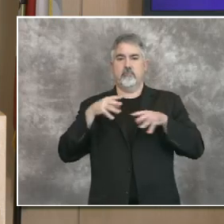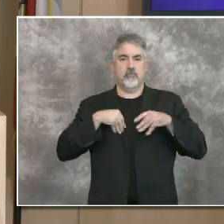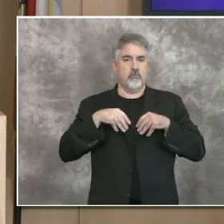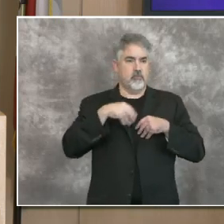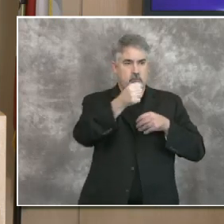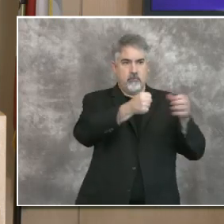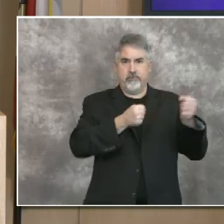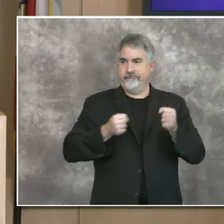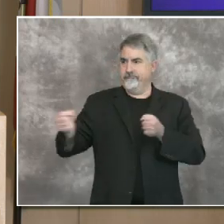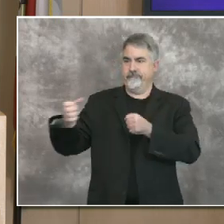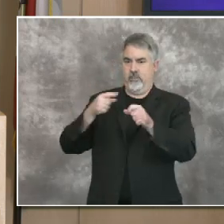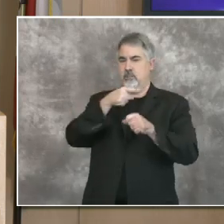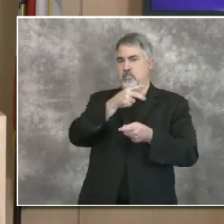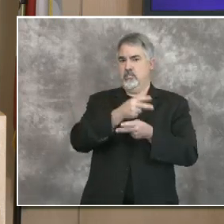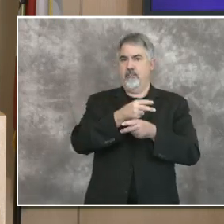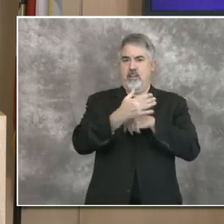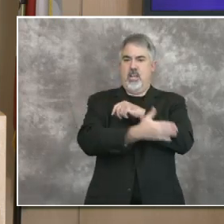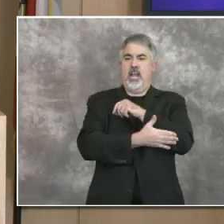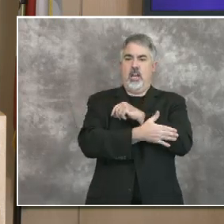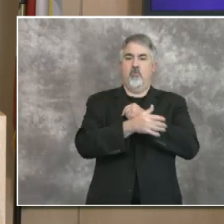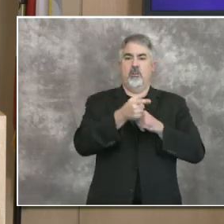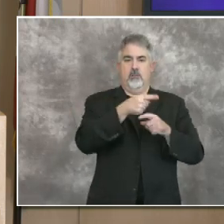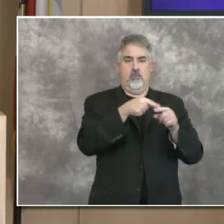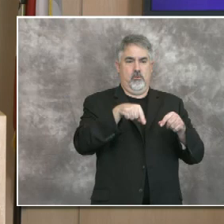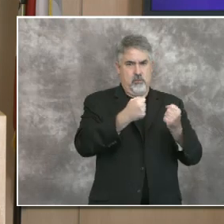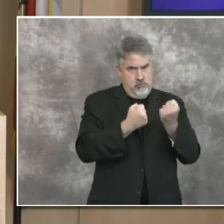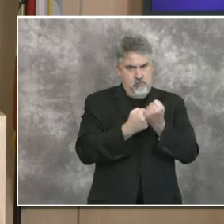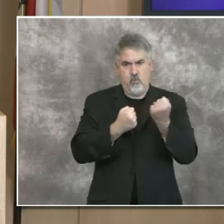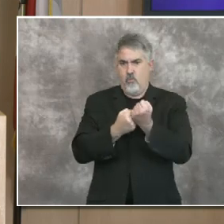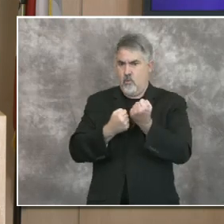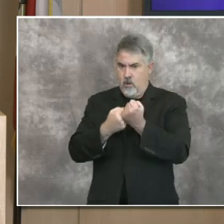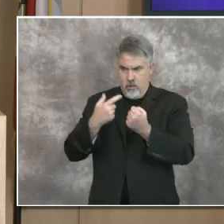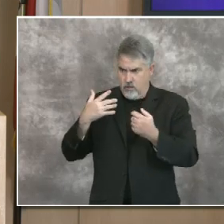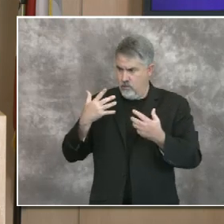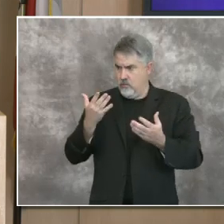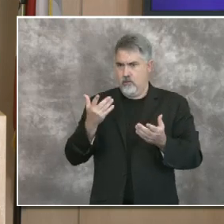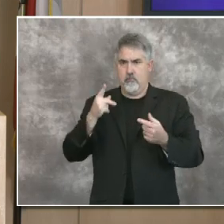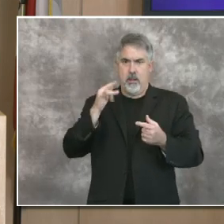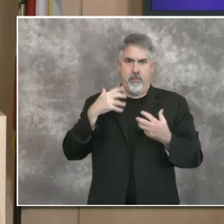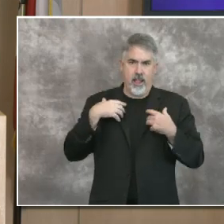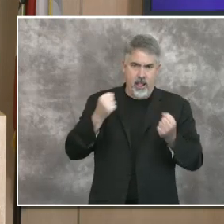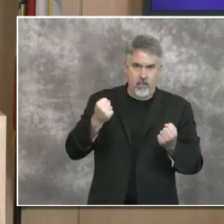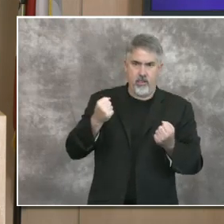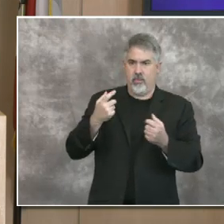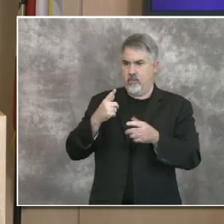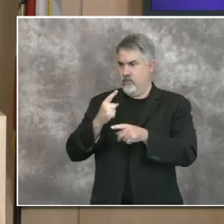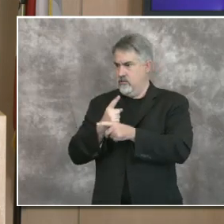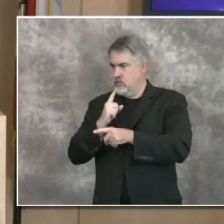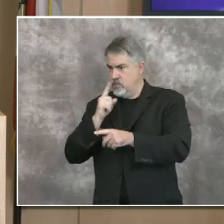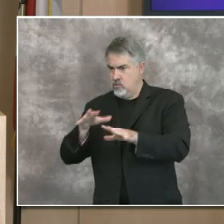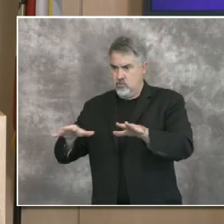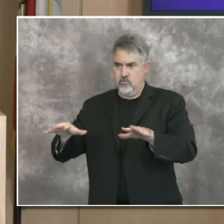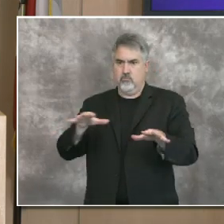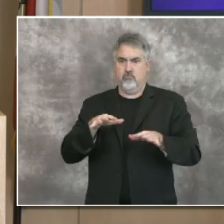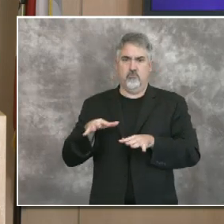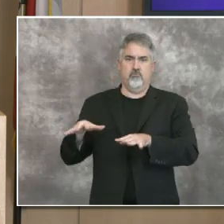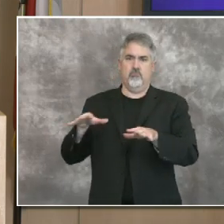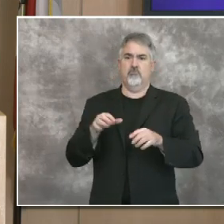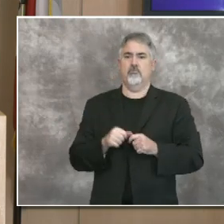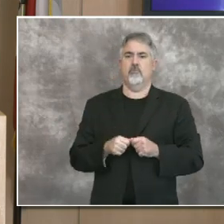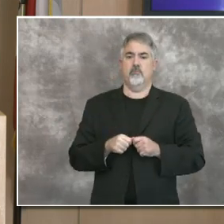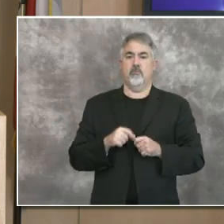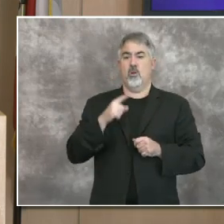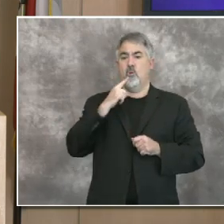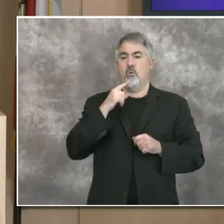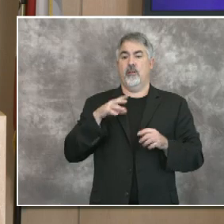county is obviously there in a supporting role, providing public health support, mental health services, and a variety of other functions. But the intake procedure